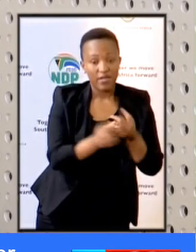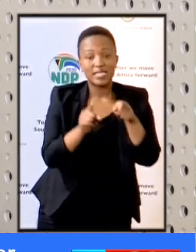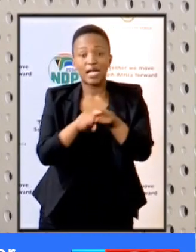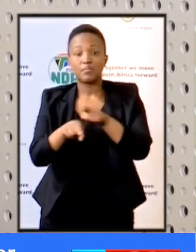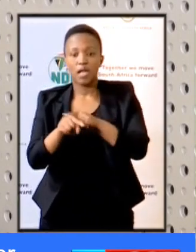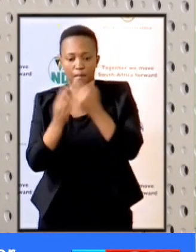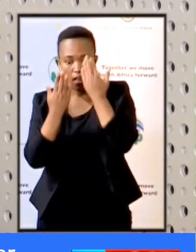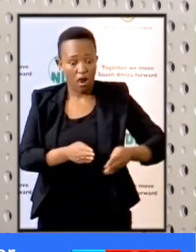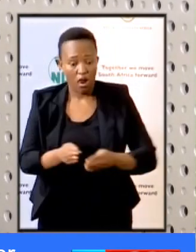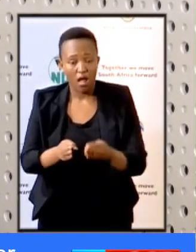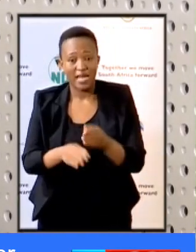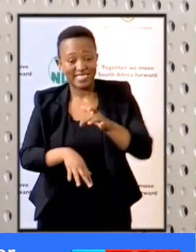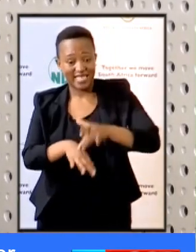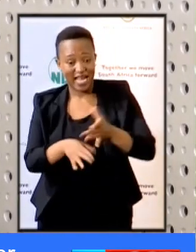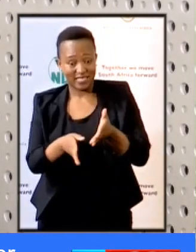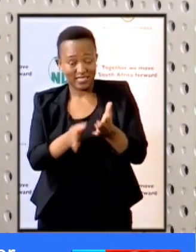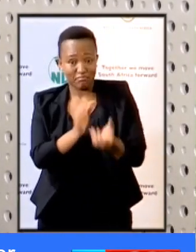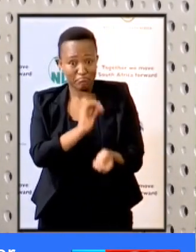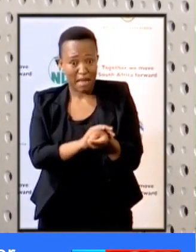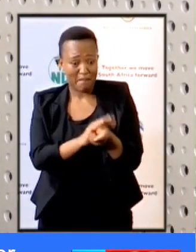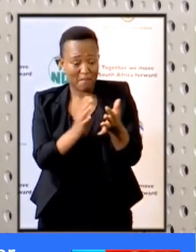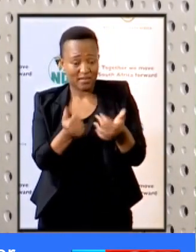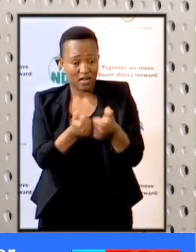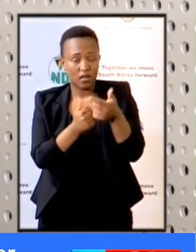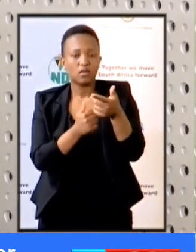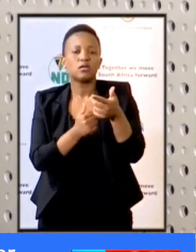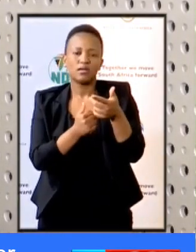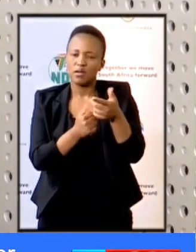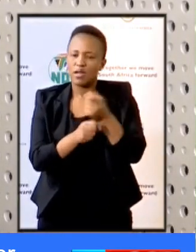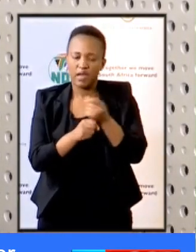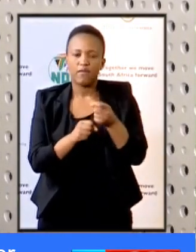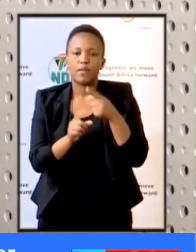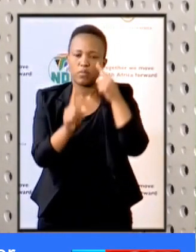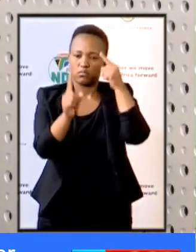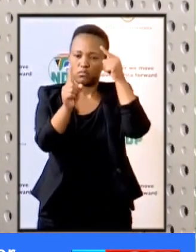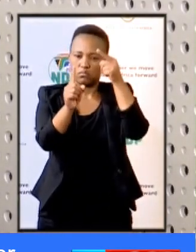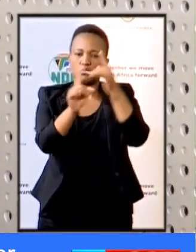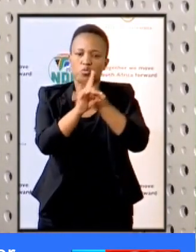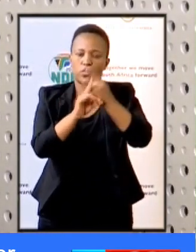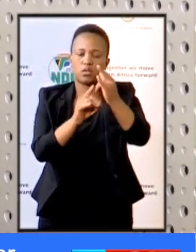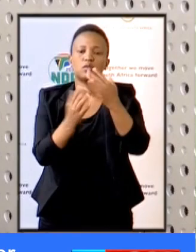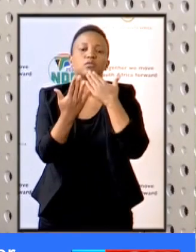Apambi. Ukuze sifinyelele la sifuna ukuya khona.